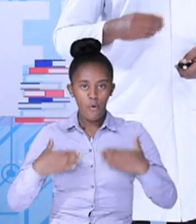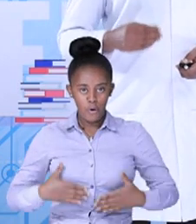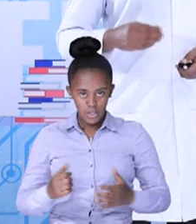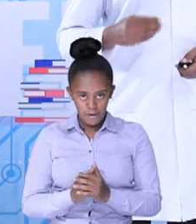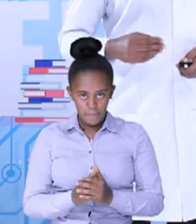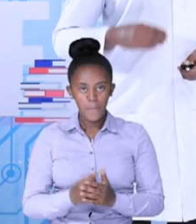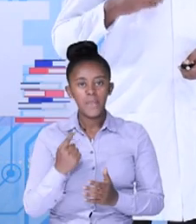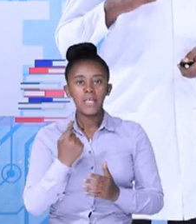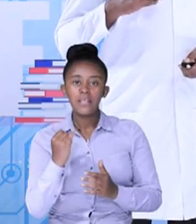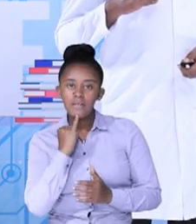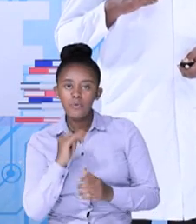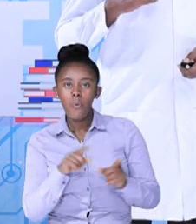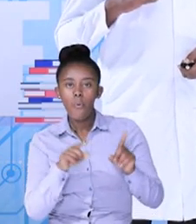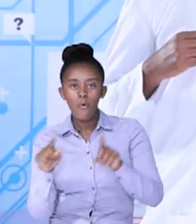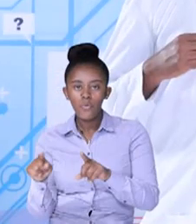And there is also,